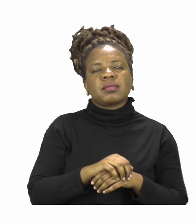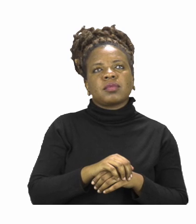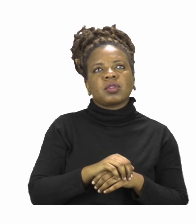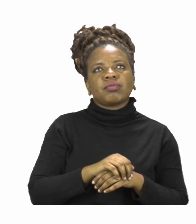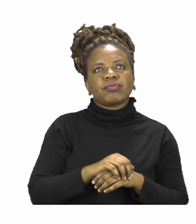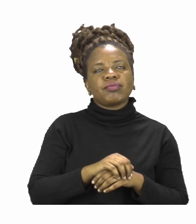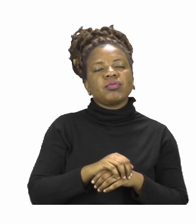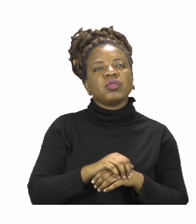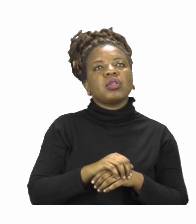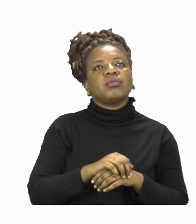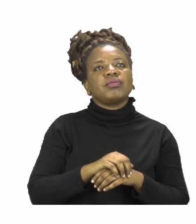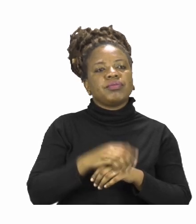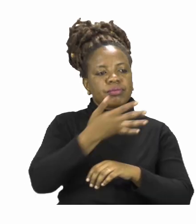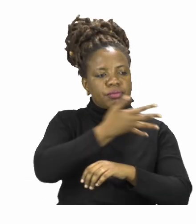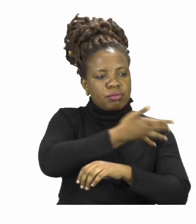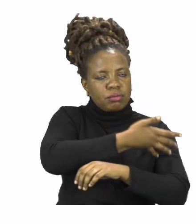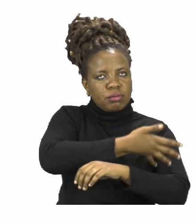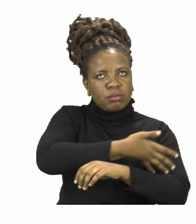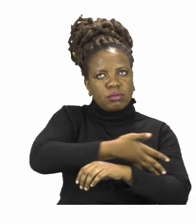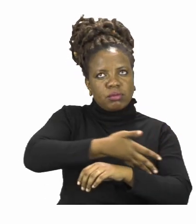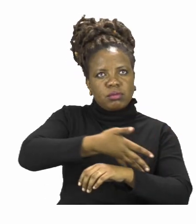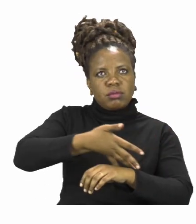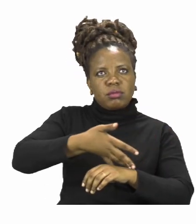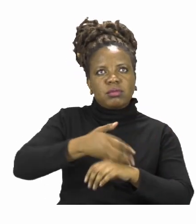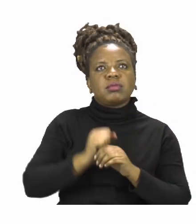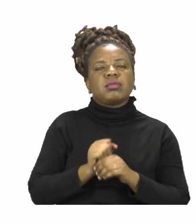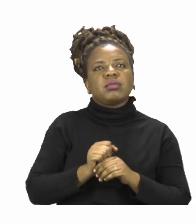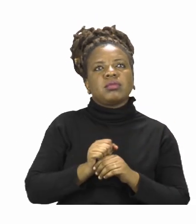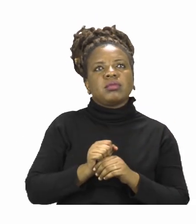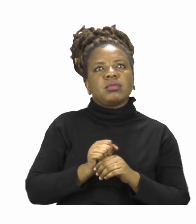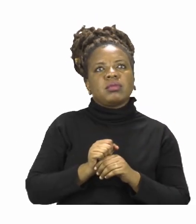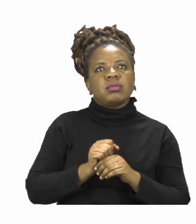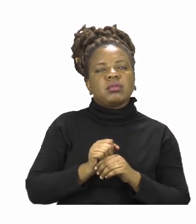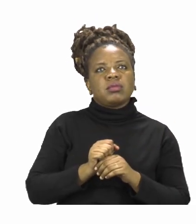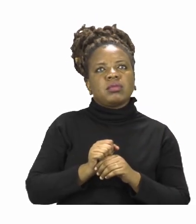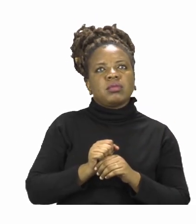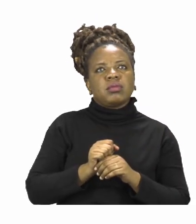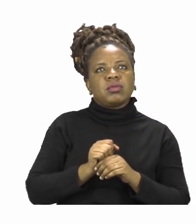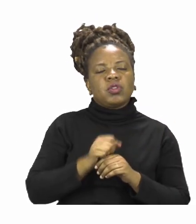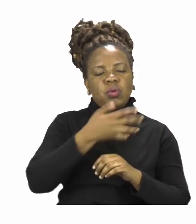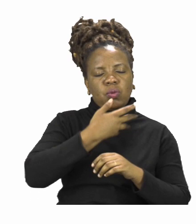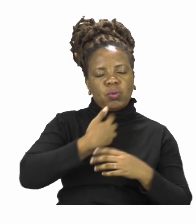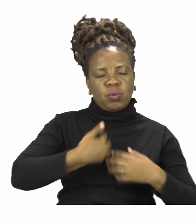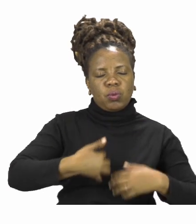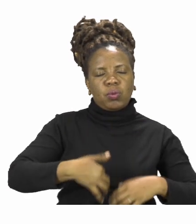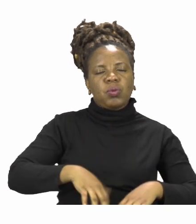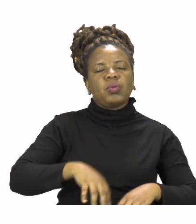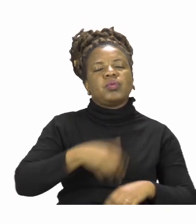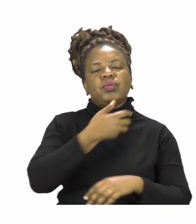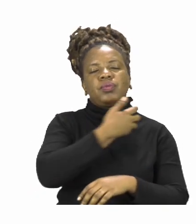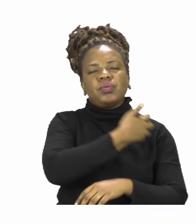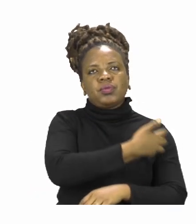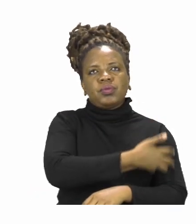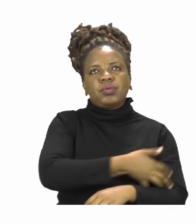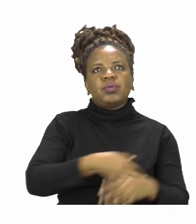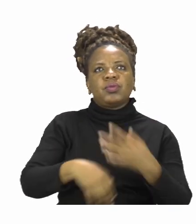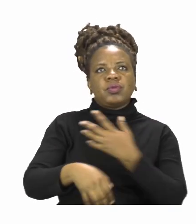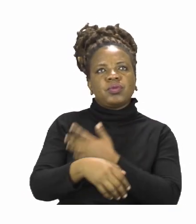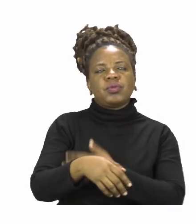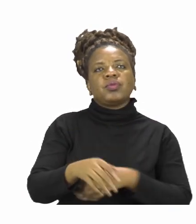our bodies. It is the liquid that runs through our entire bodies. It is red in